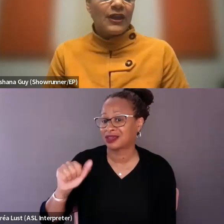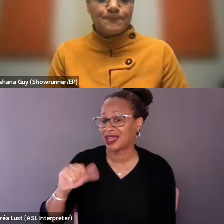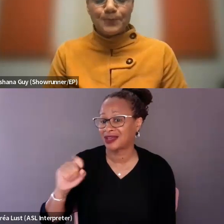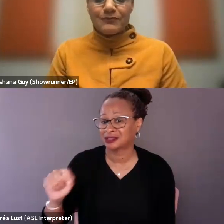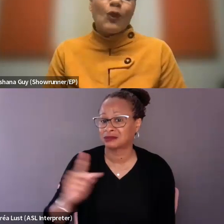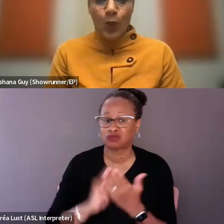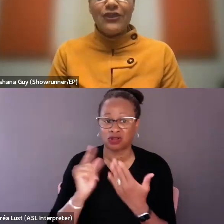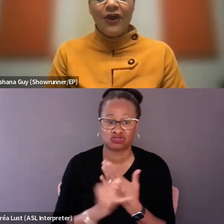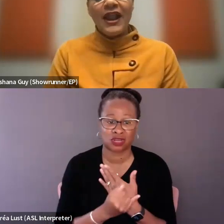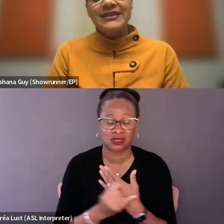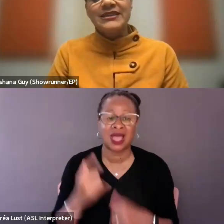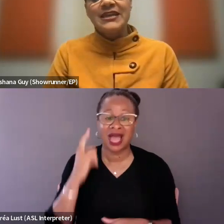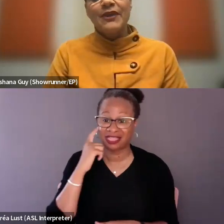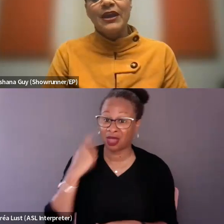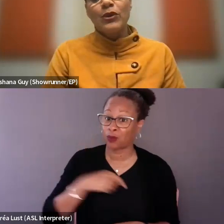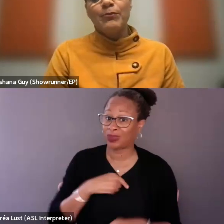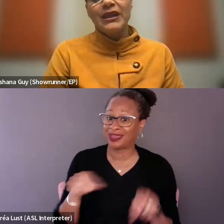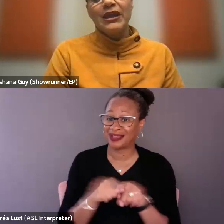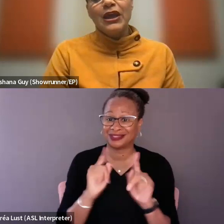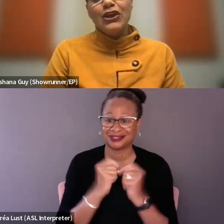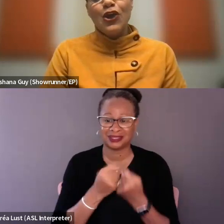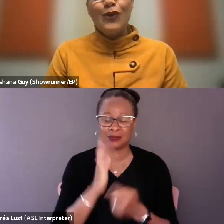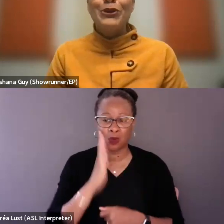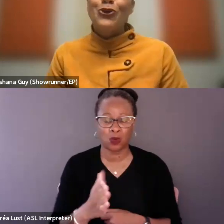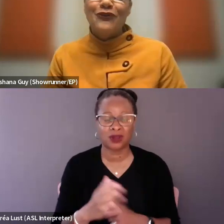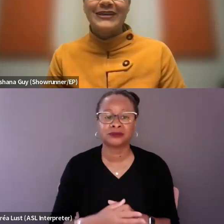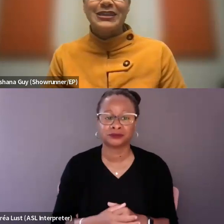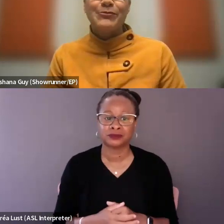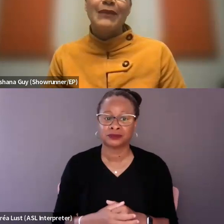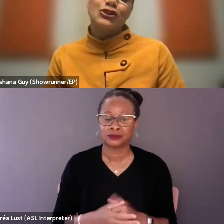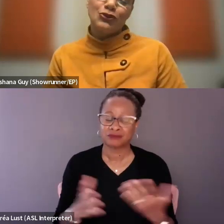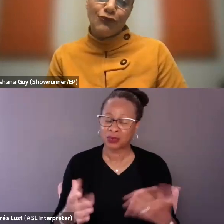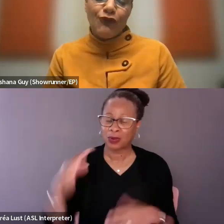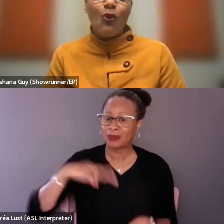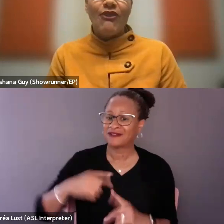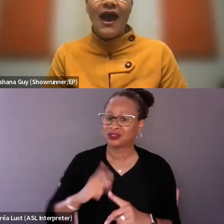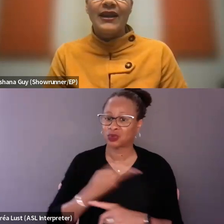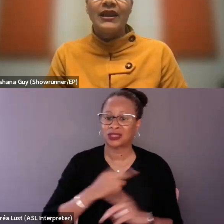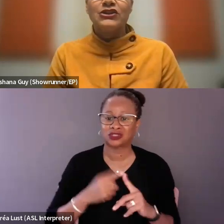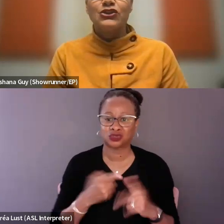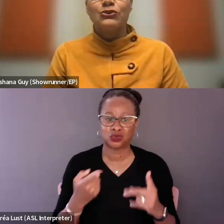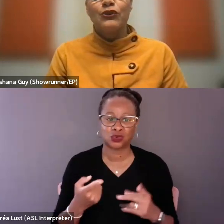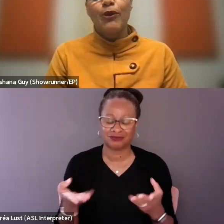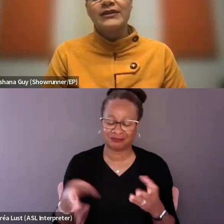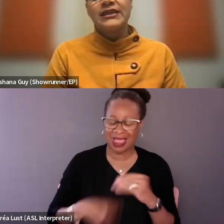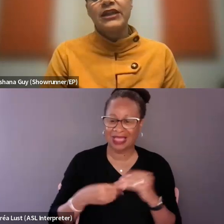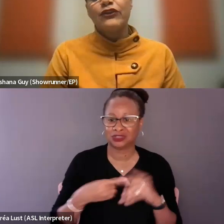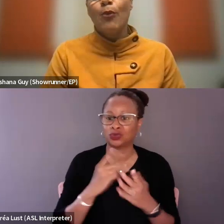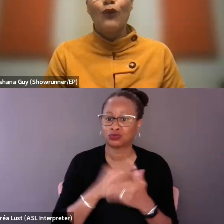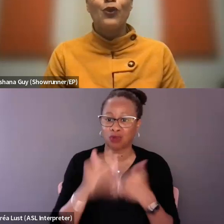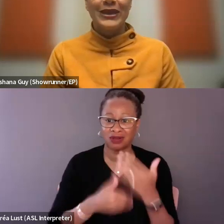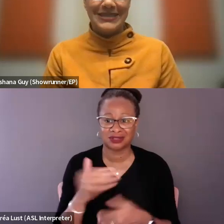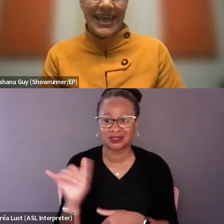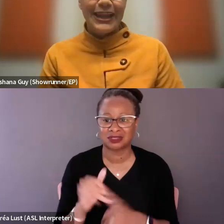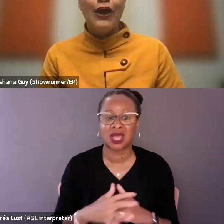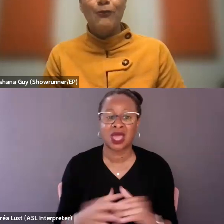thought that we thought as a team that it would be, you know, it would behoove us to be able to fold that into the process. And the